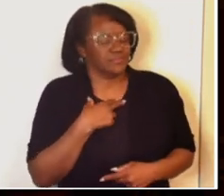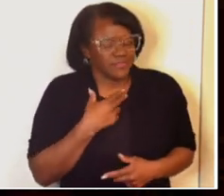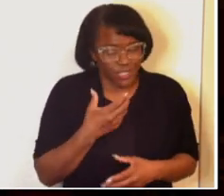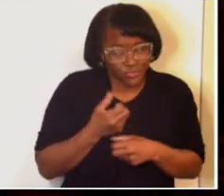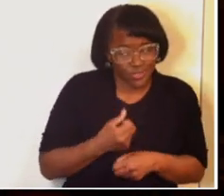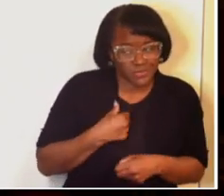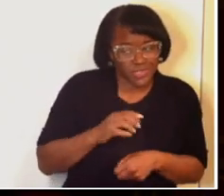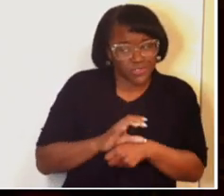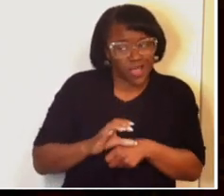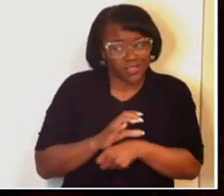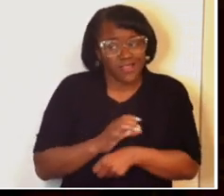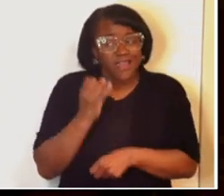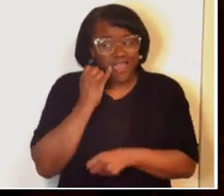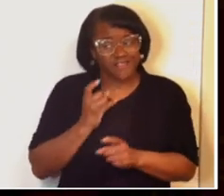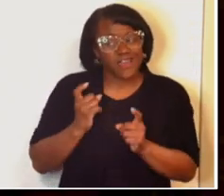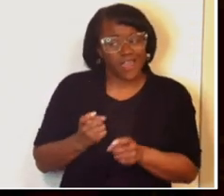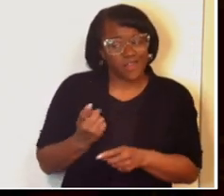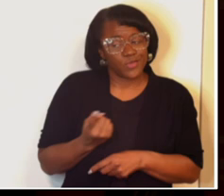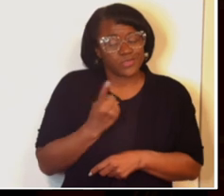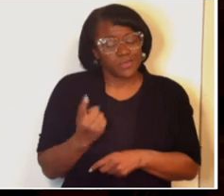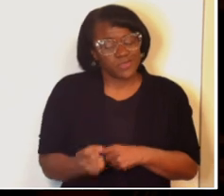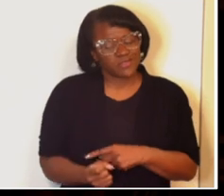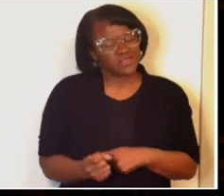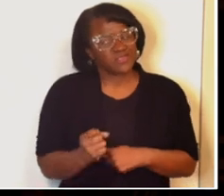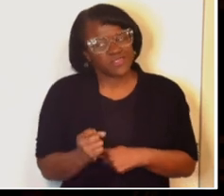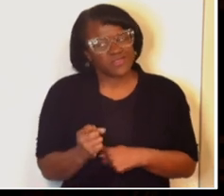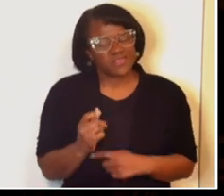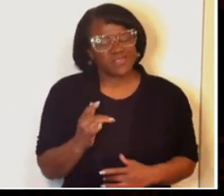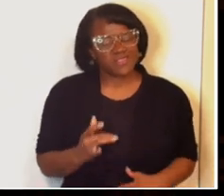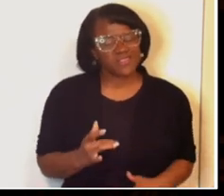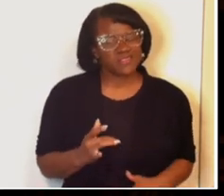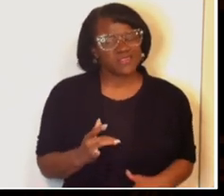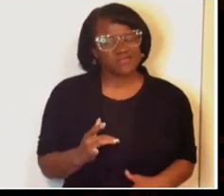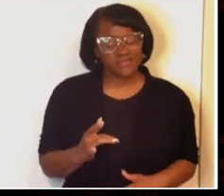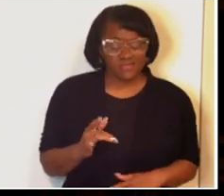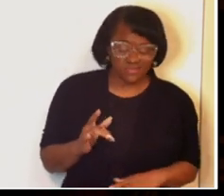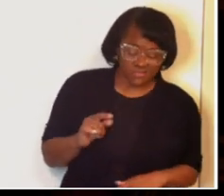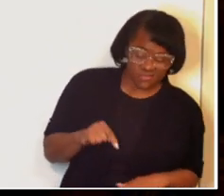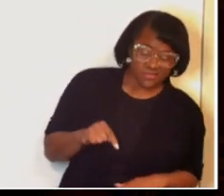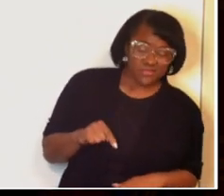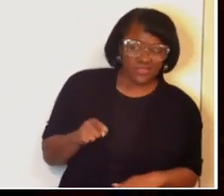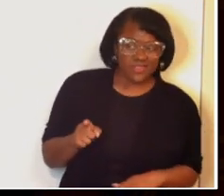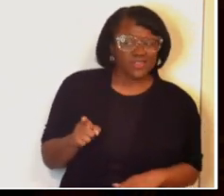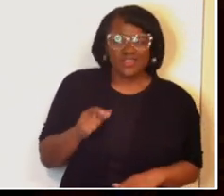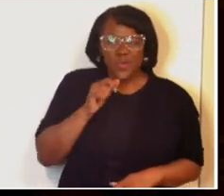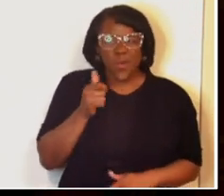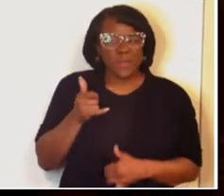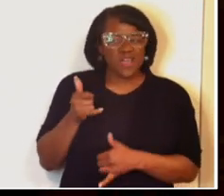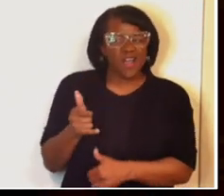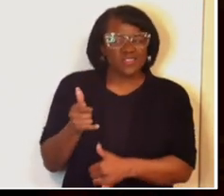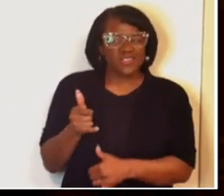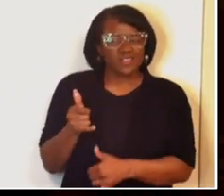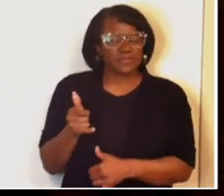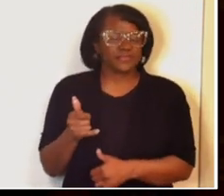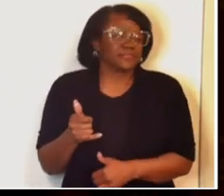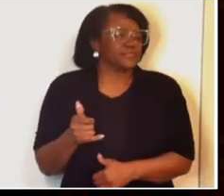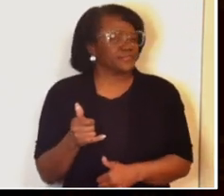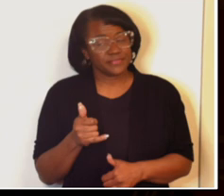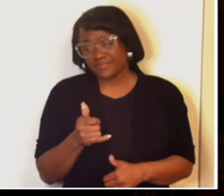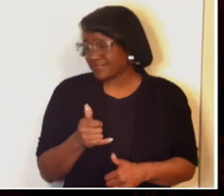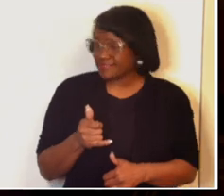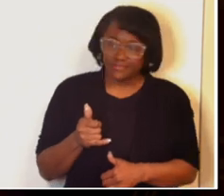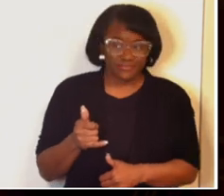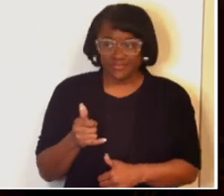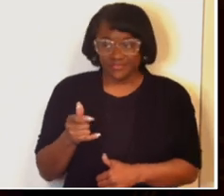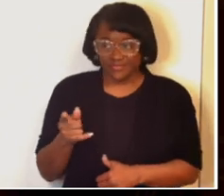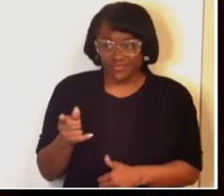something stiff, bare naked and about that size, it won't be an Oscar. Now, knock it off. She won't buy it unless I'm composed.